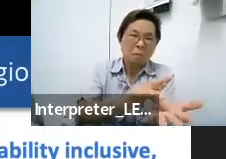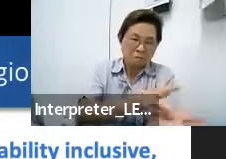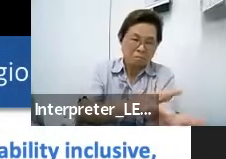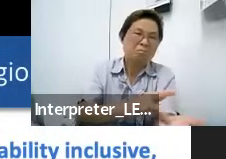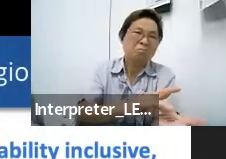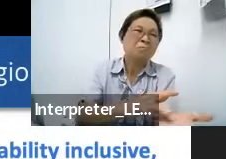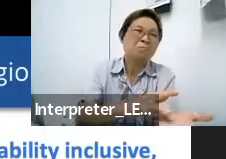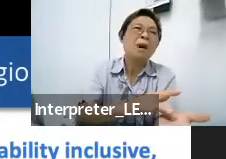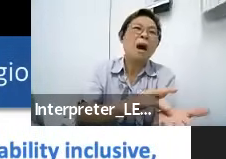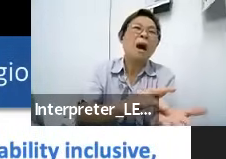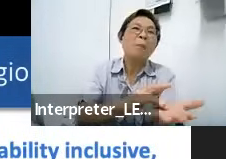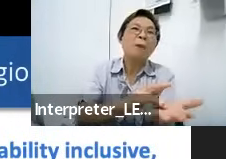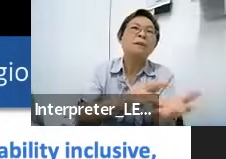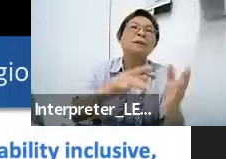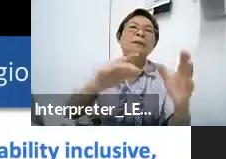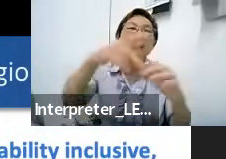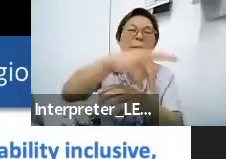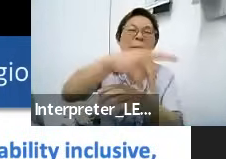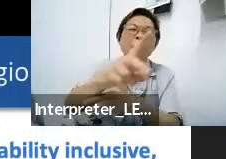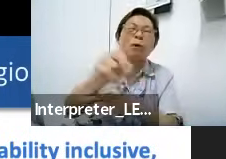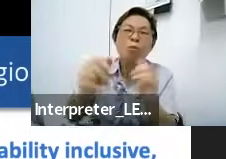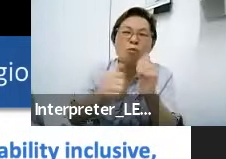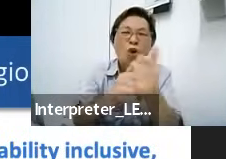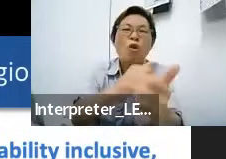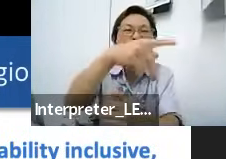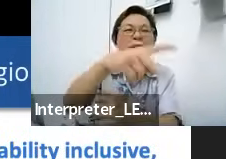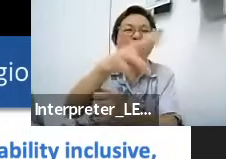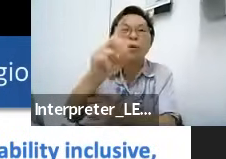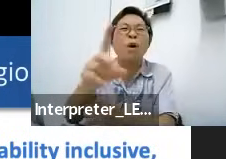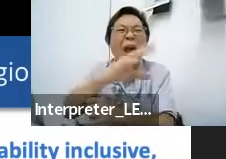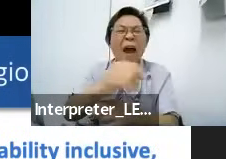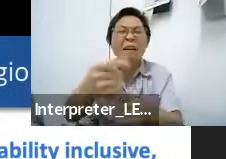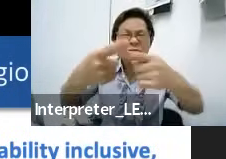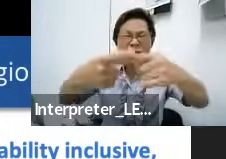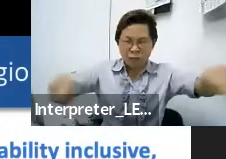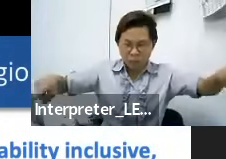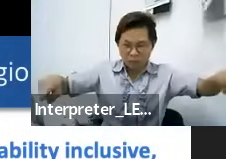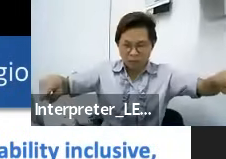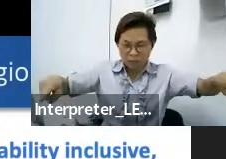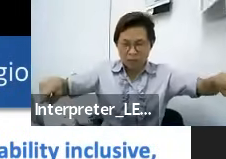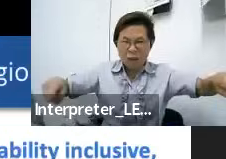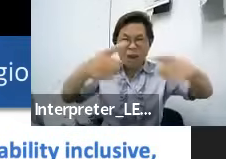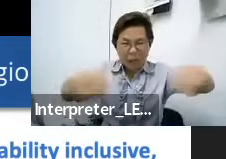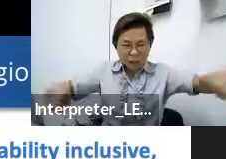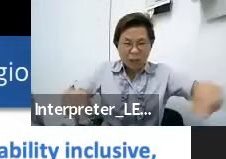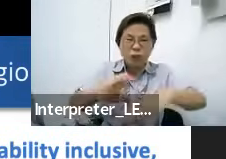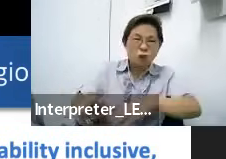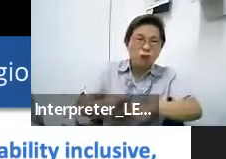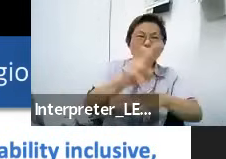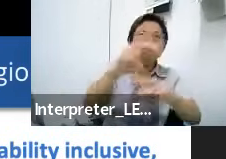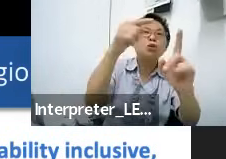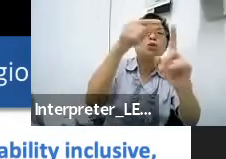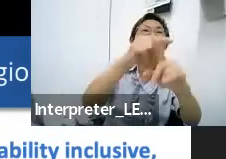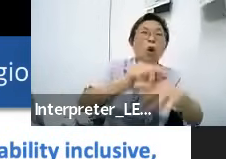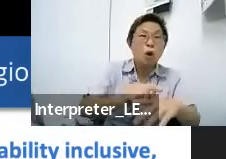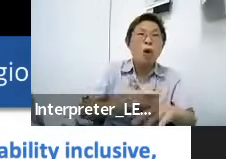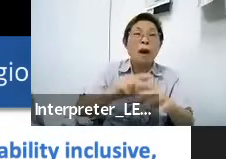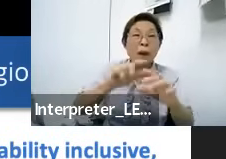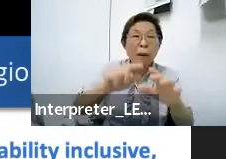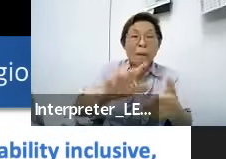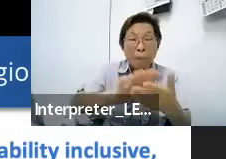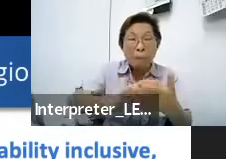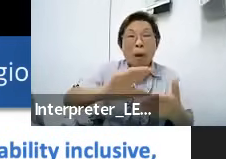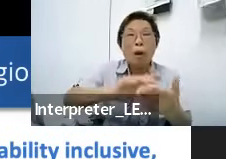model. And there's also a huge gap in terms of access to education. There